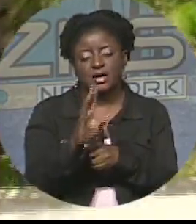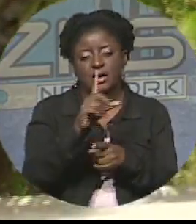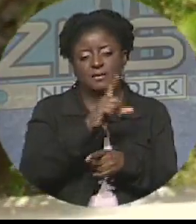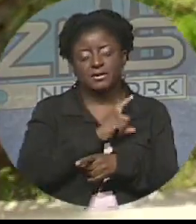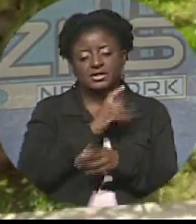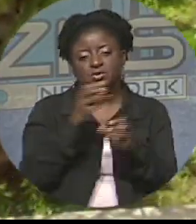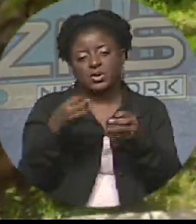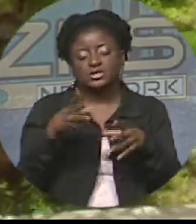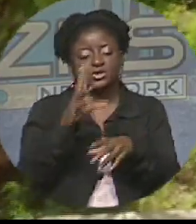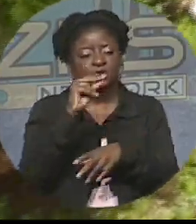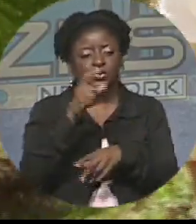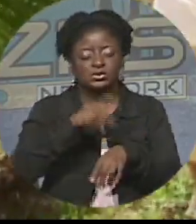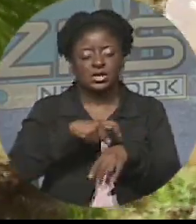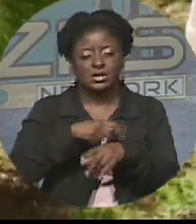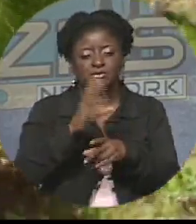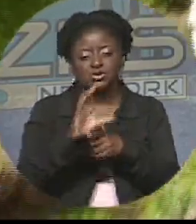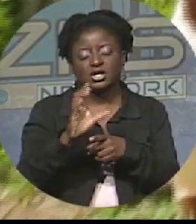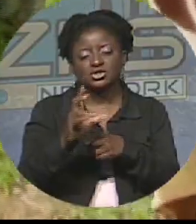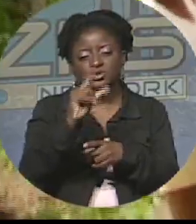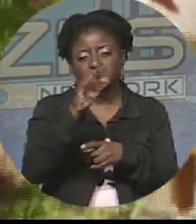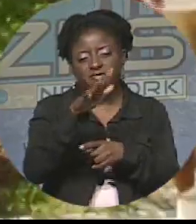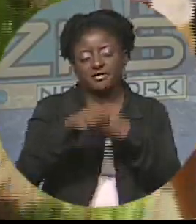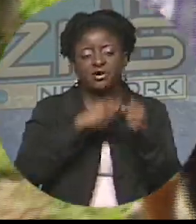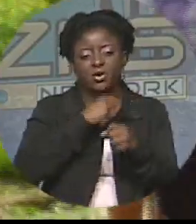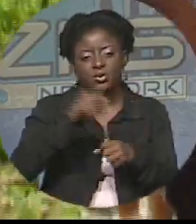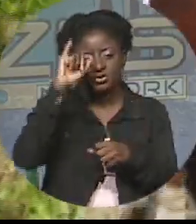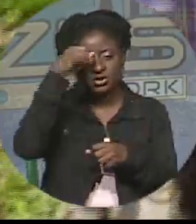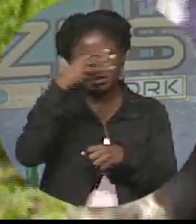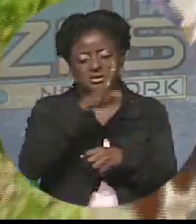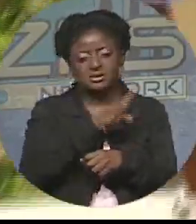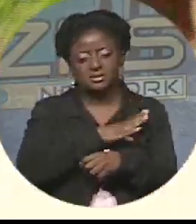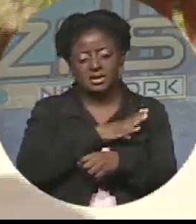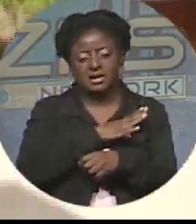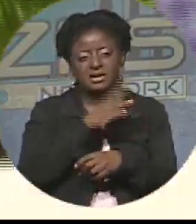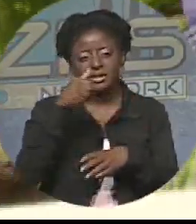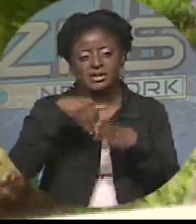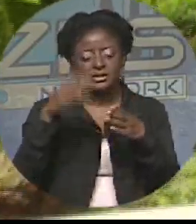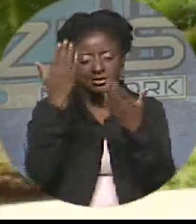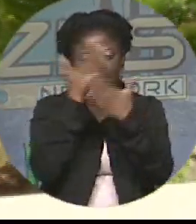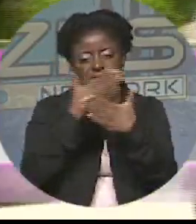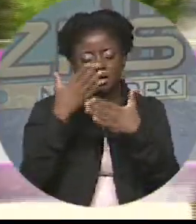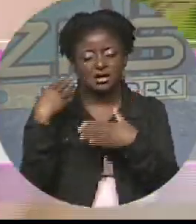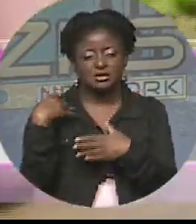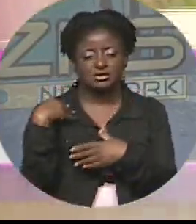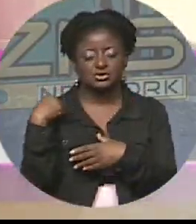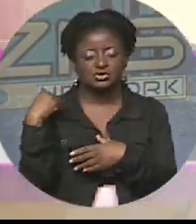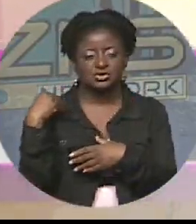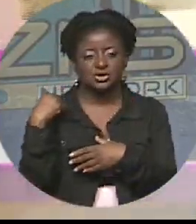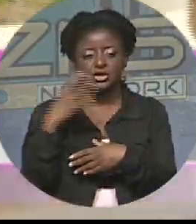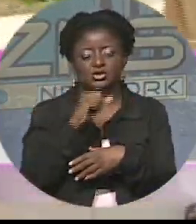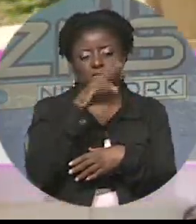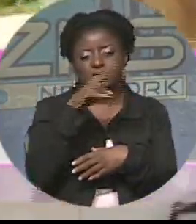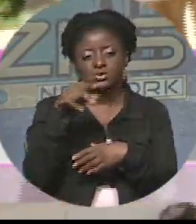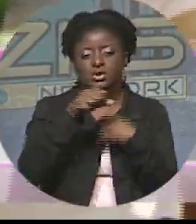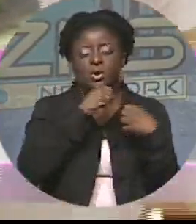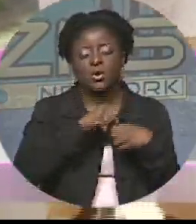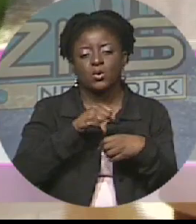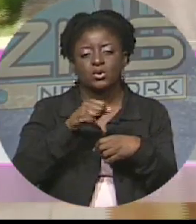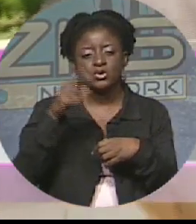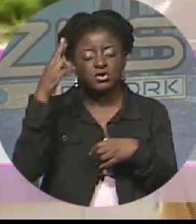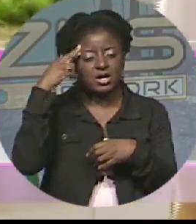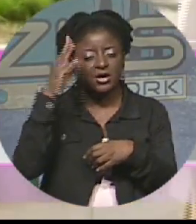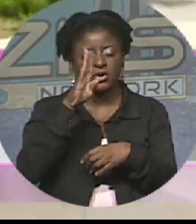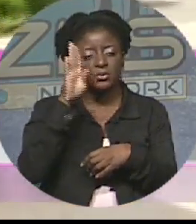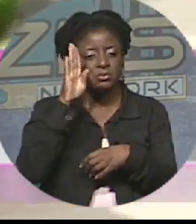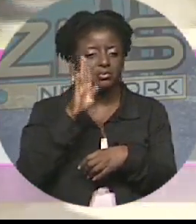Police wasted no time in charging 25-year-old Jason Bain in the dark-colored shirt and 22-year-old Renato Brennan wearing the